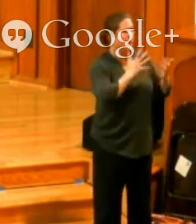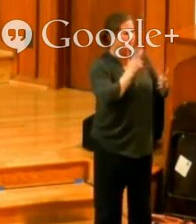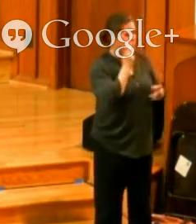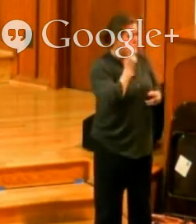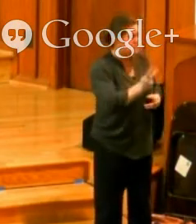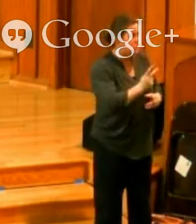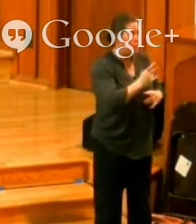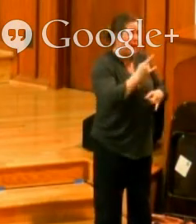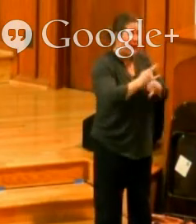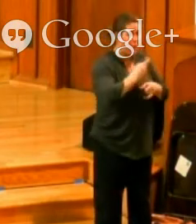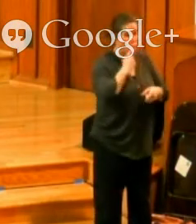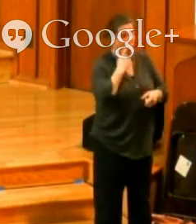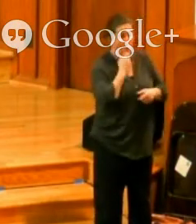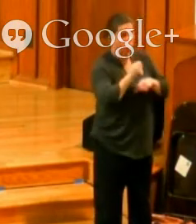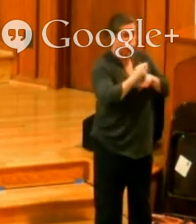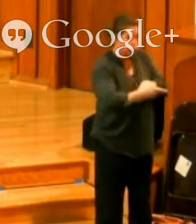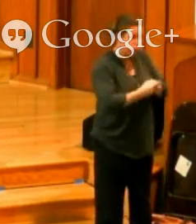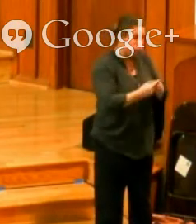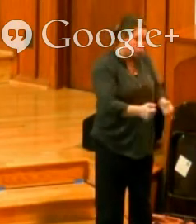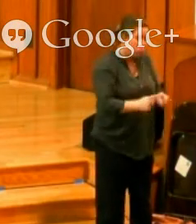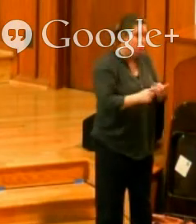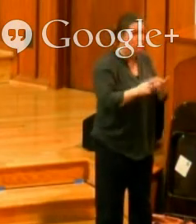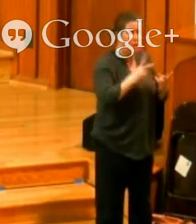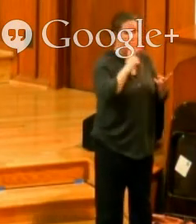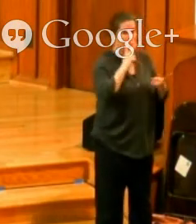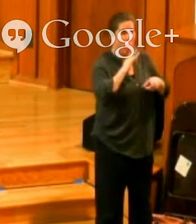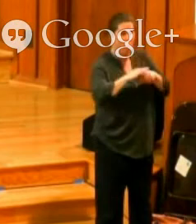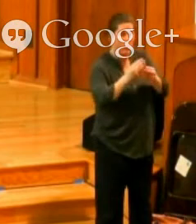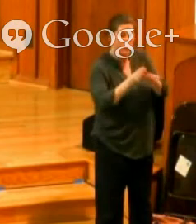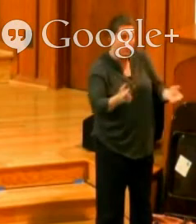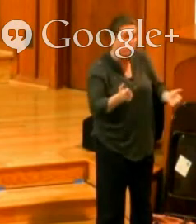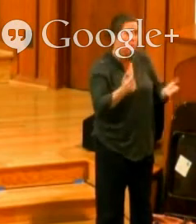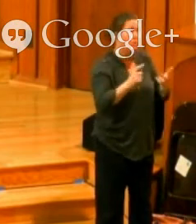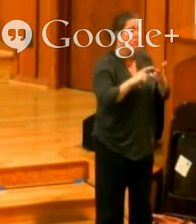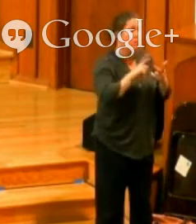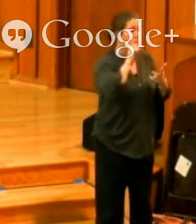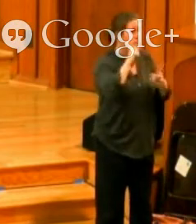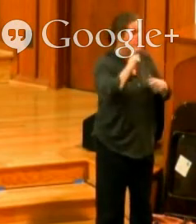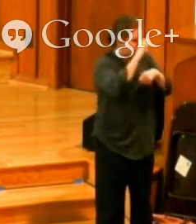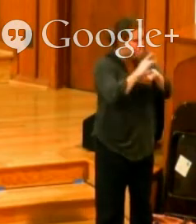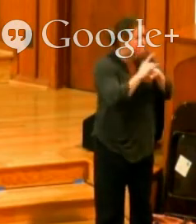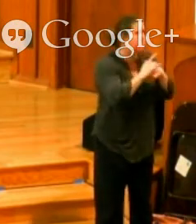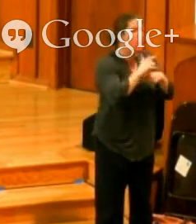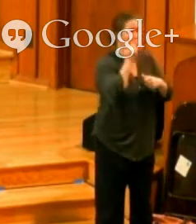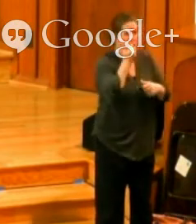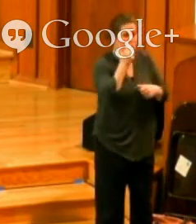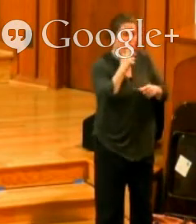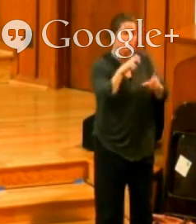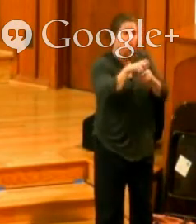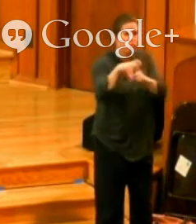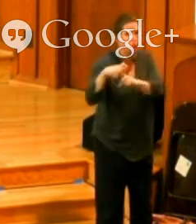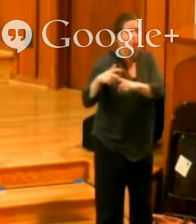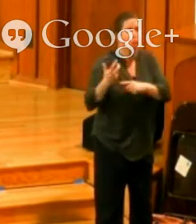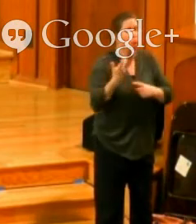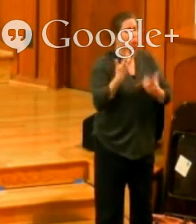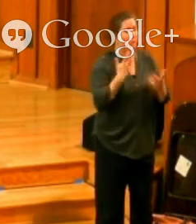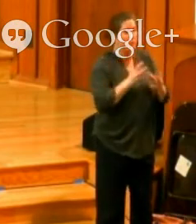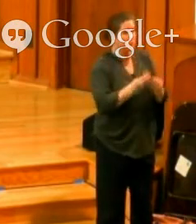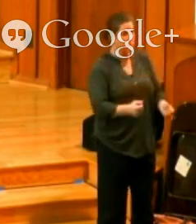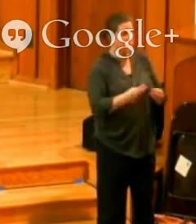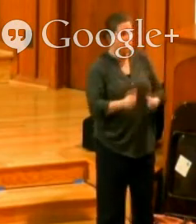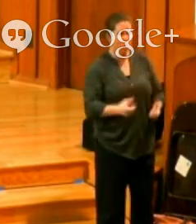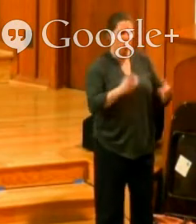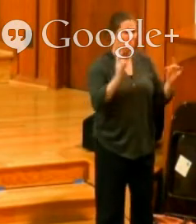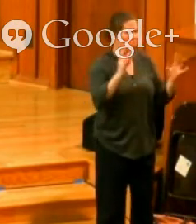alcohol. I've seen people overcome tobacco. I've seen people overcome pornography and even prostitution. I've seen people overcome the worst of